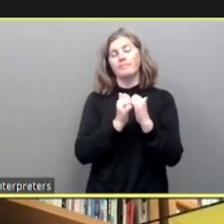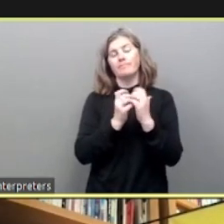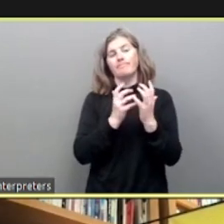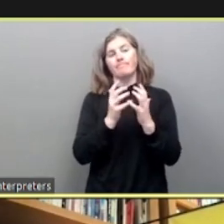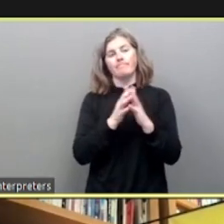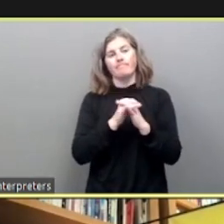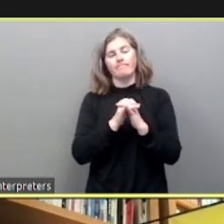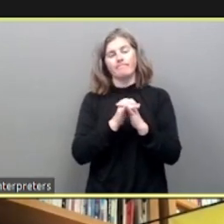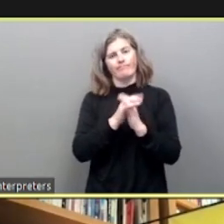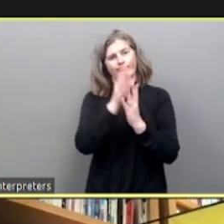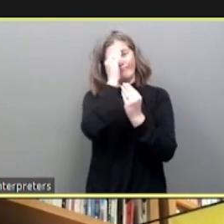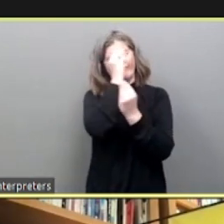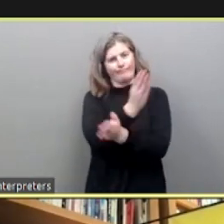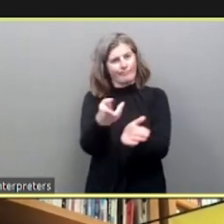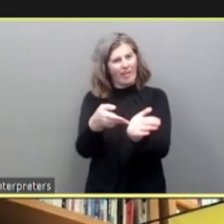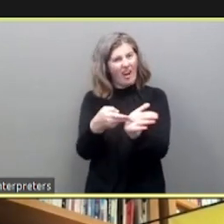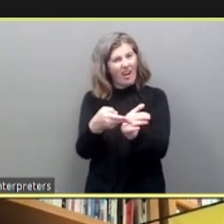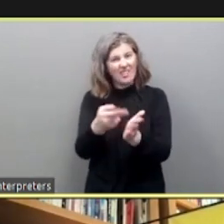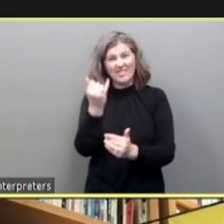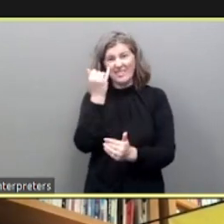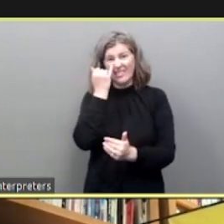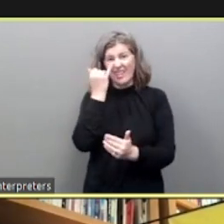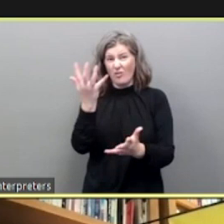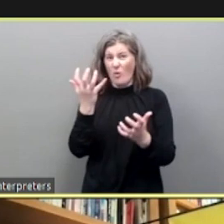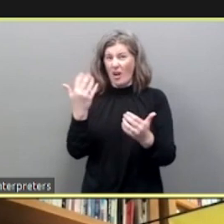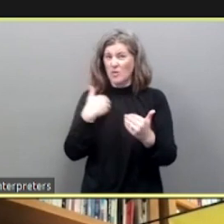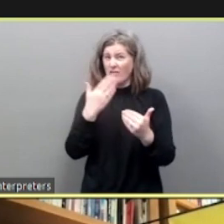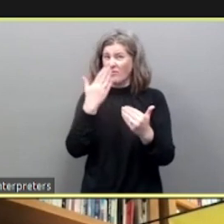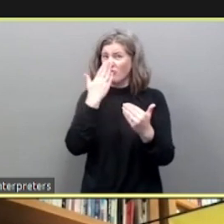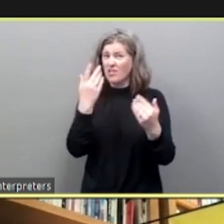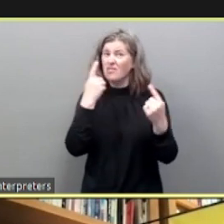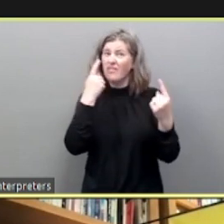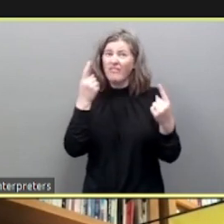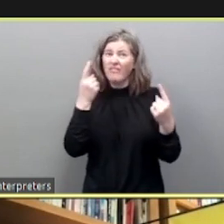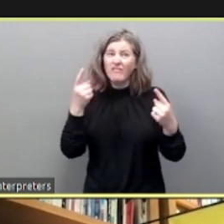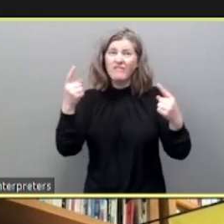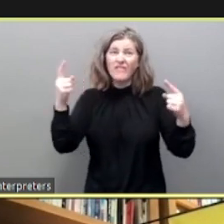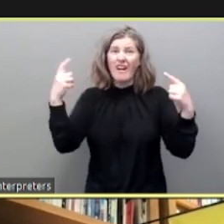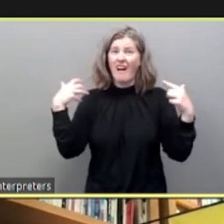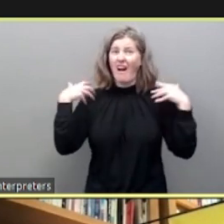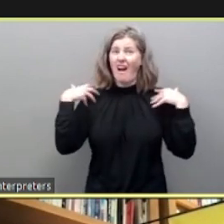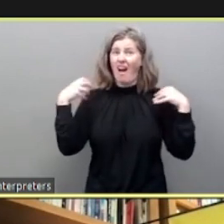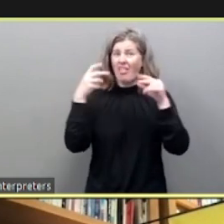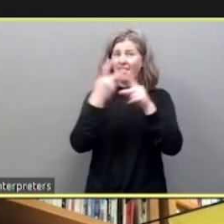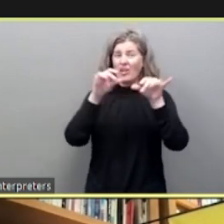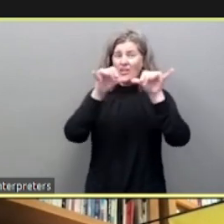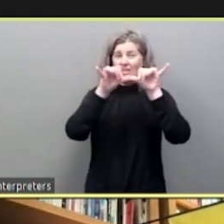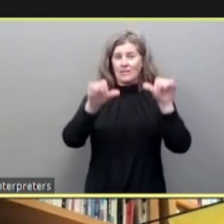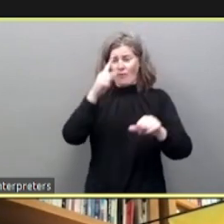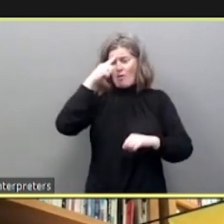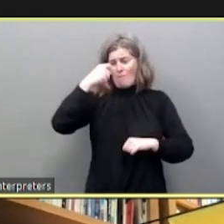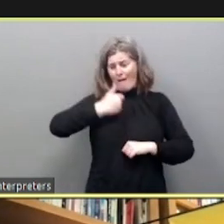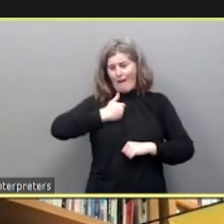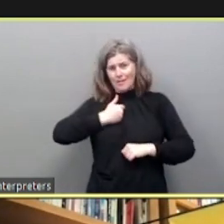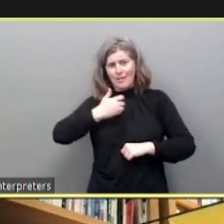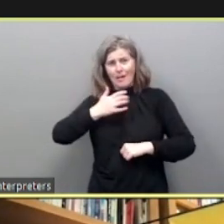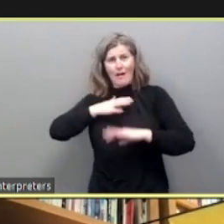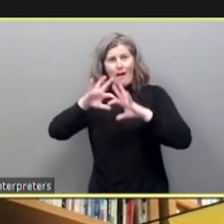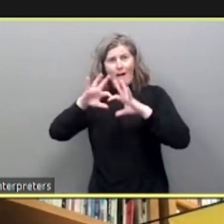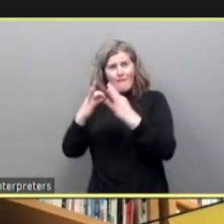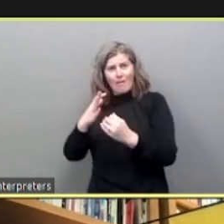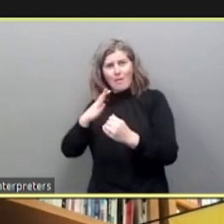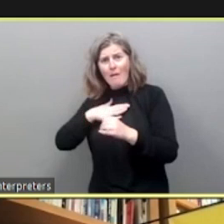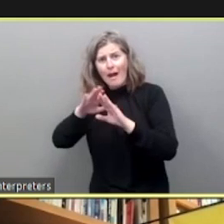in all honesty, if we want to have a viable, effective healthcare system for us and our families and our kids